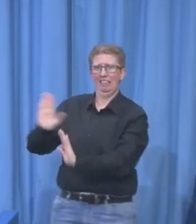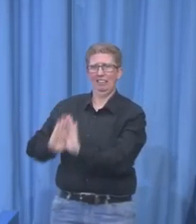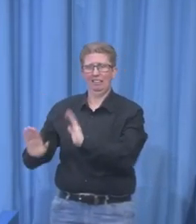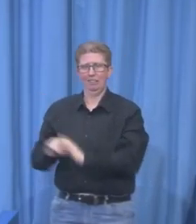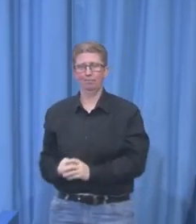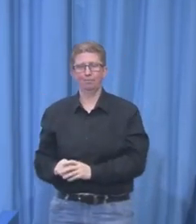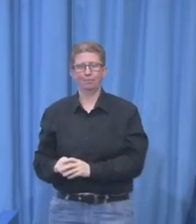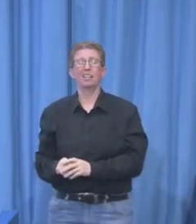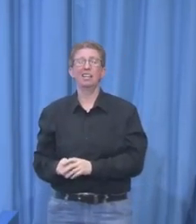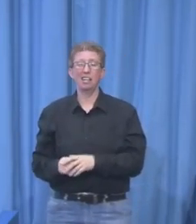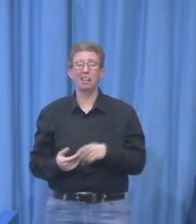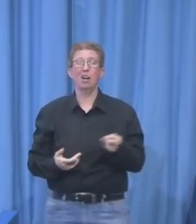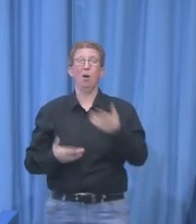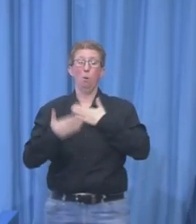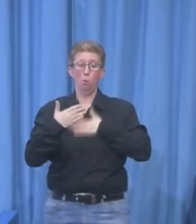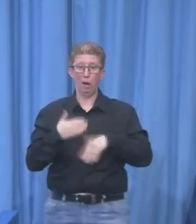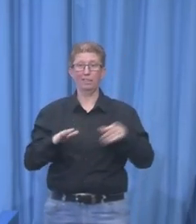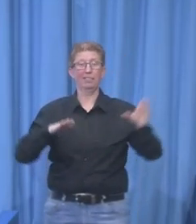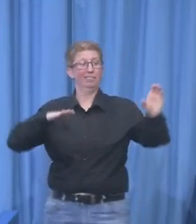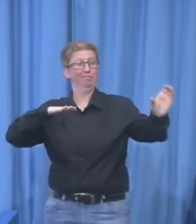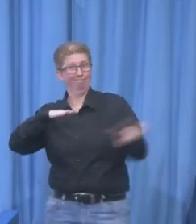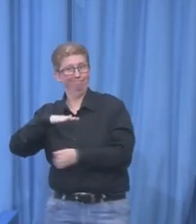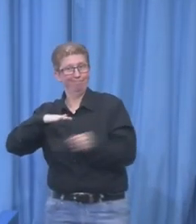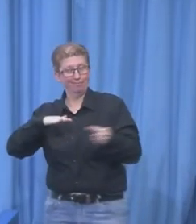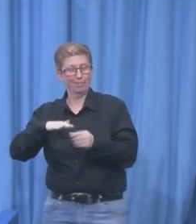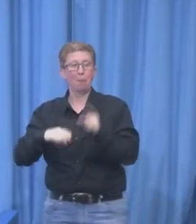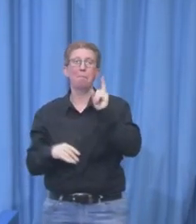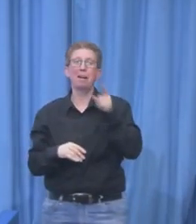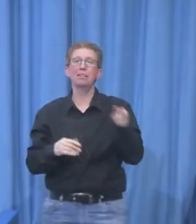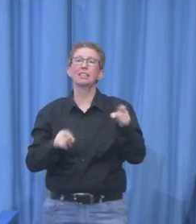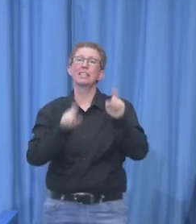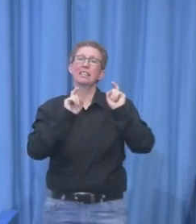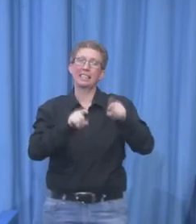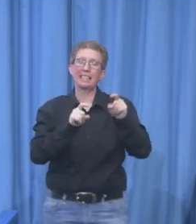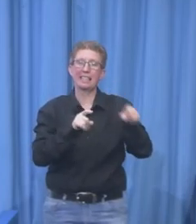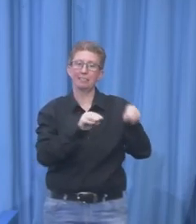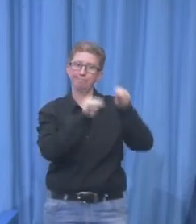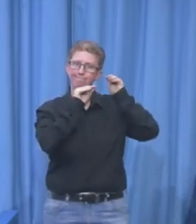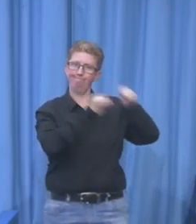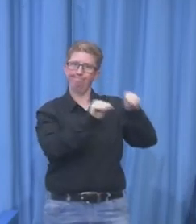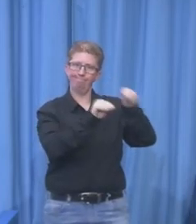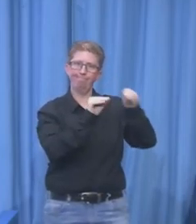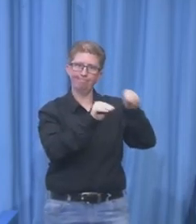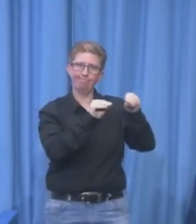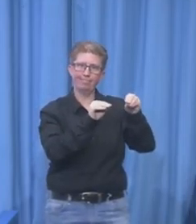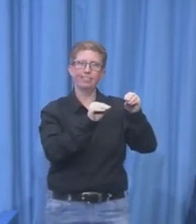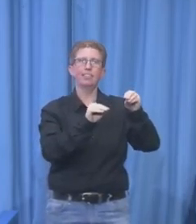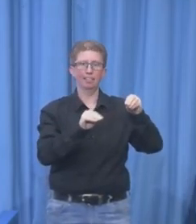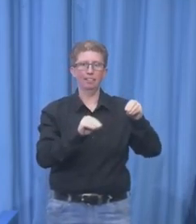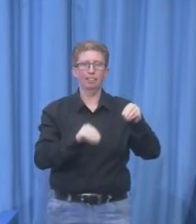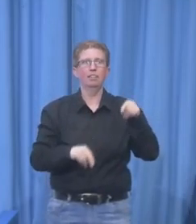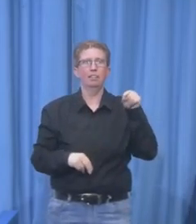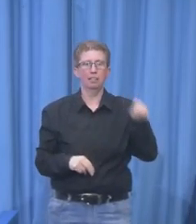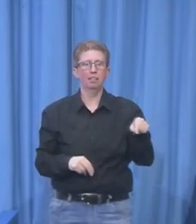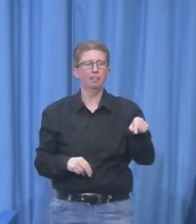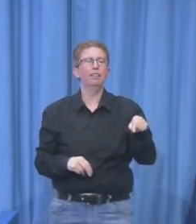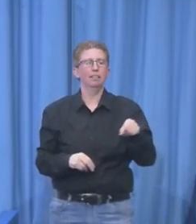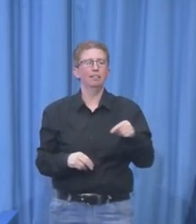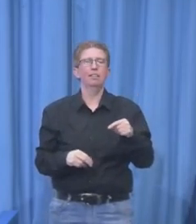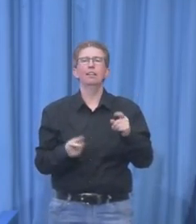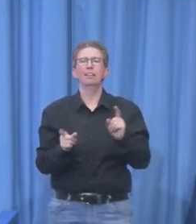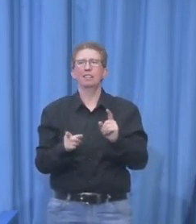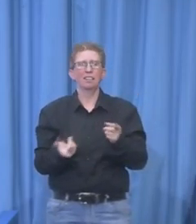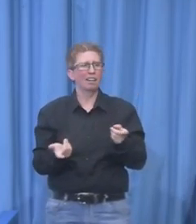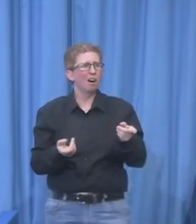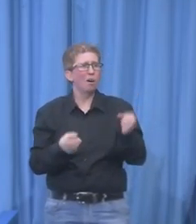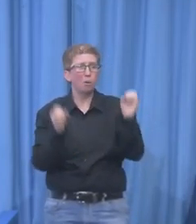walk off the street and into a job and have all of the skills they need to do that job and to compete. What's missing